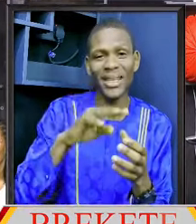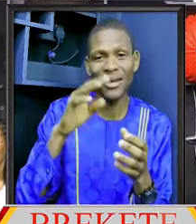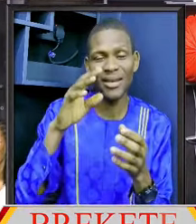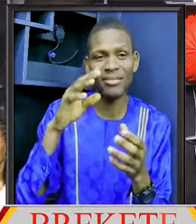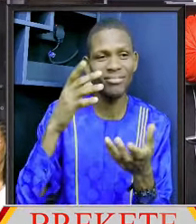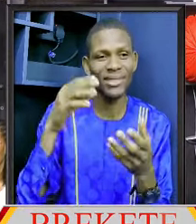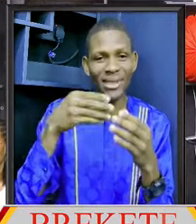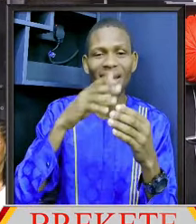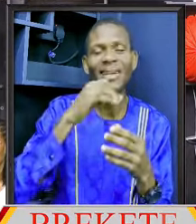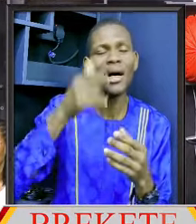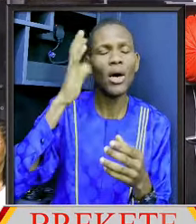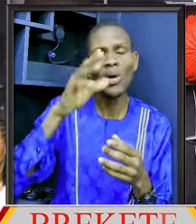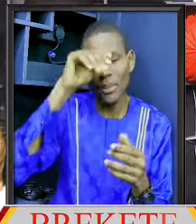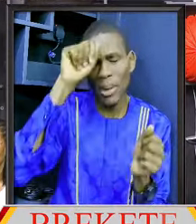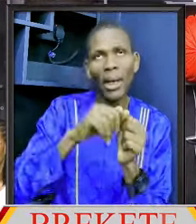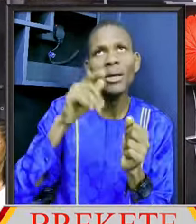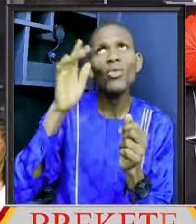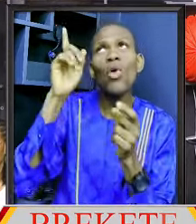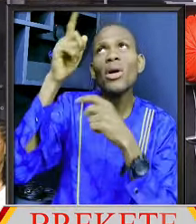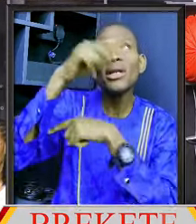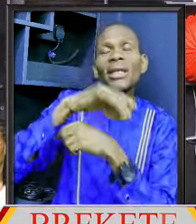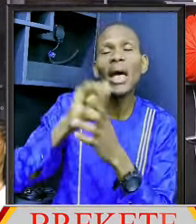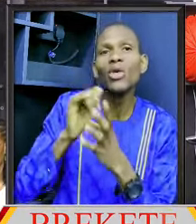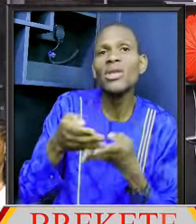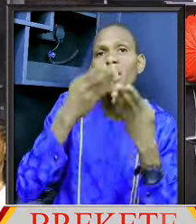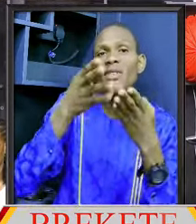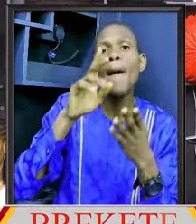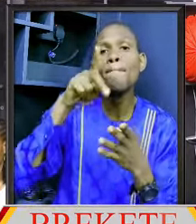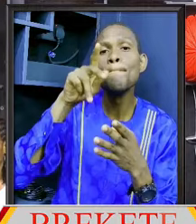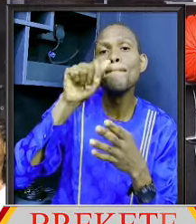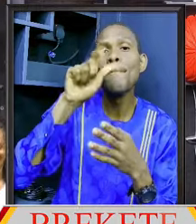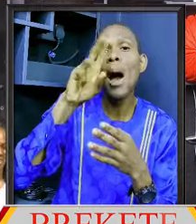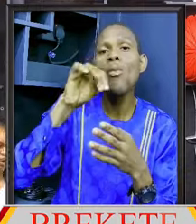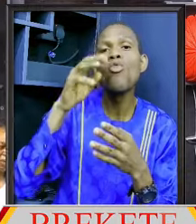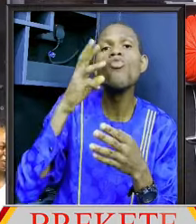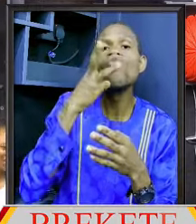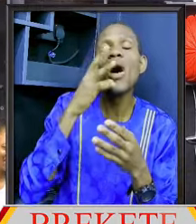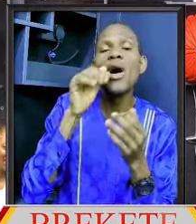day when you serve and palm wine with left hand. Yes, sir.